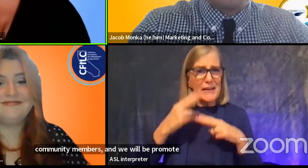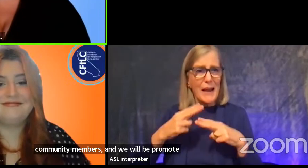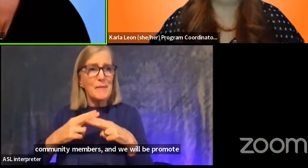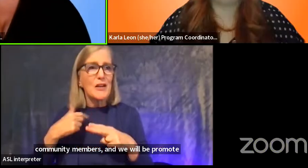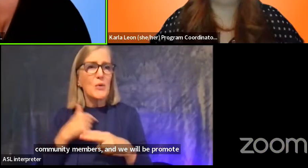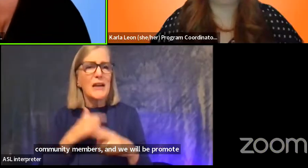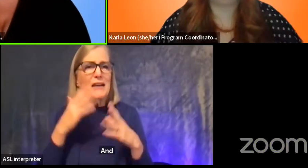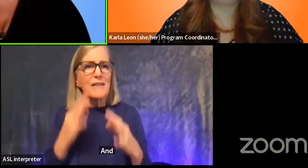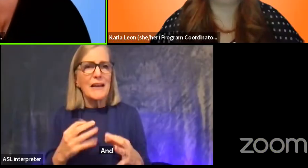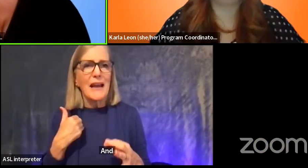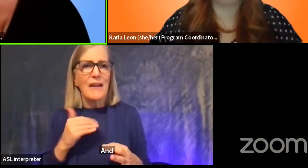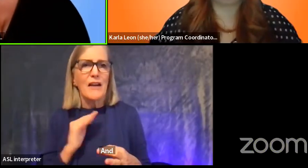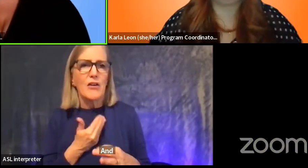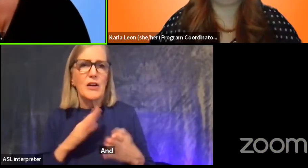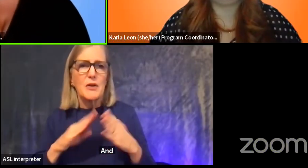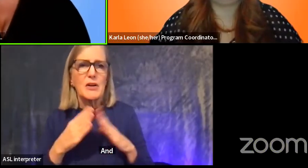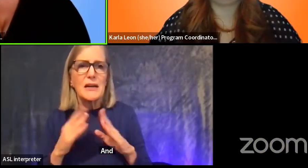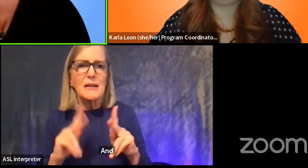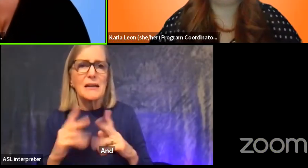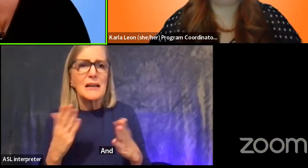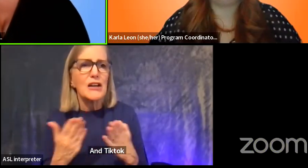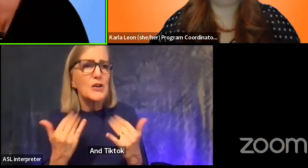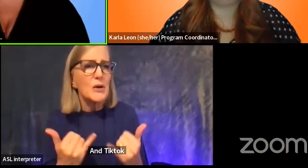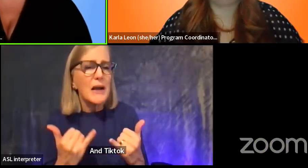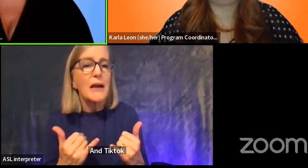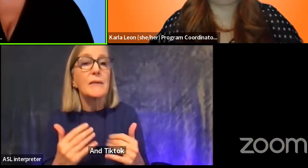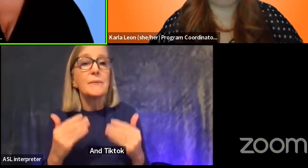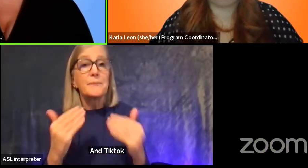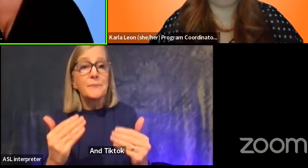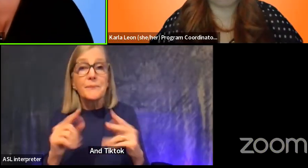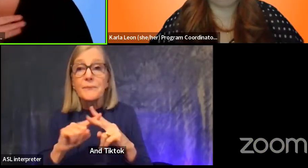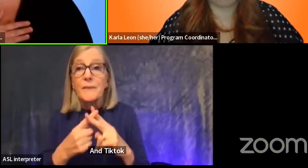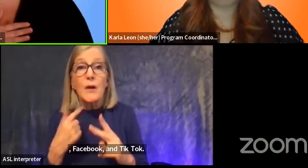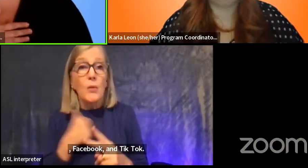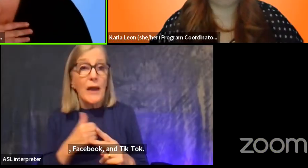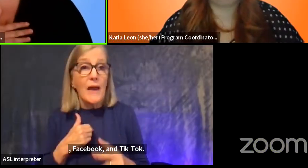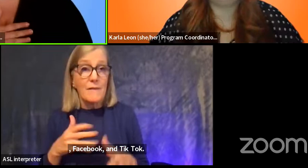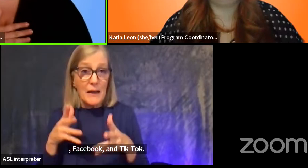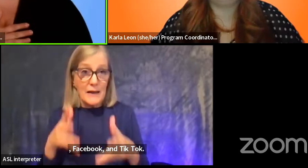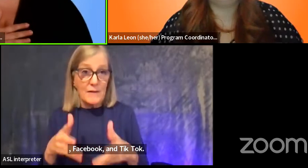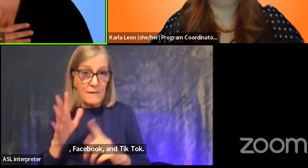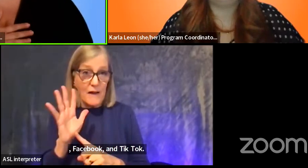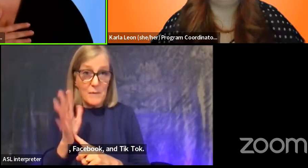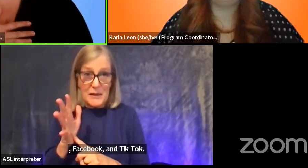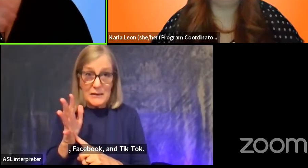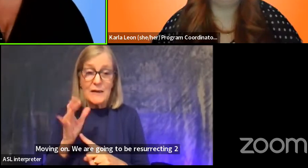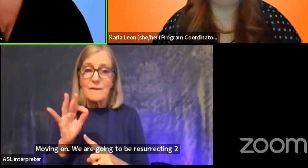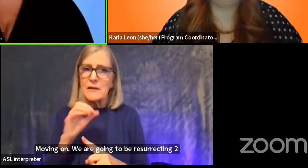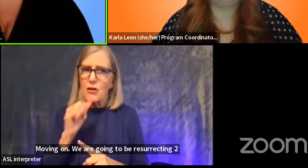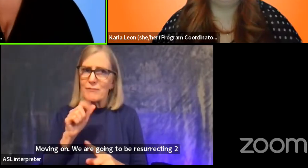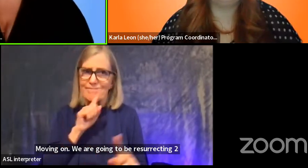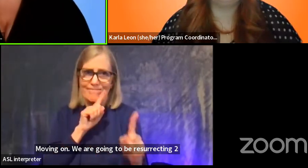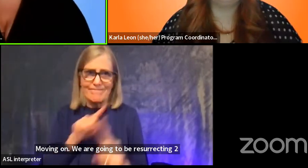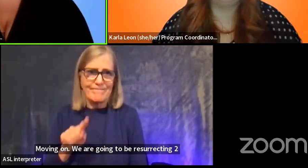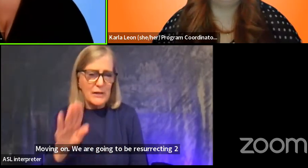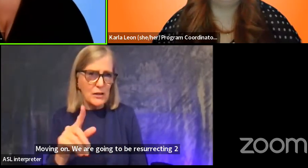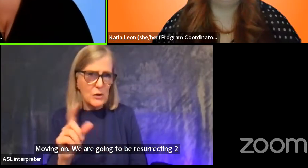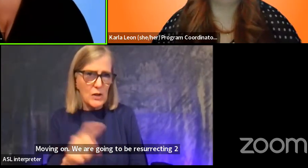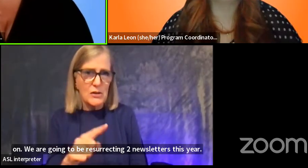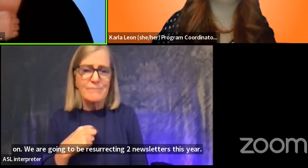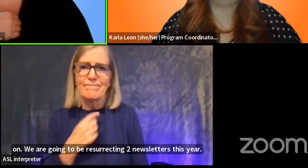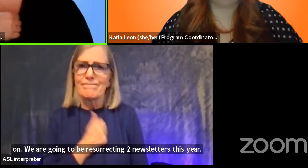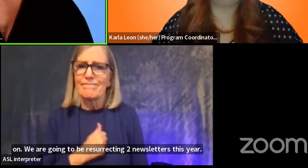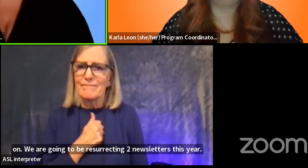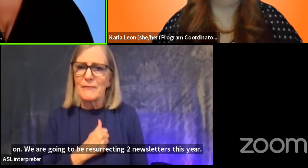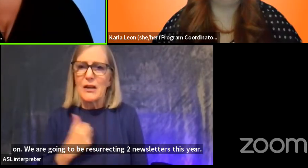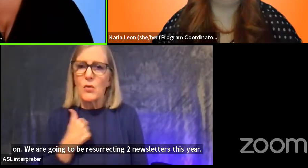us today. So let's go ahead and get started. We only have about 5 minutes. So if we don't get to your questions, I'm sorry. We have a lot of